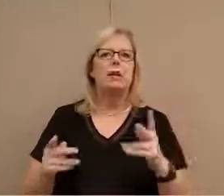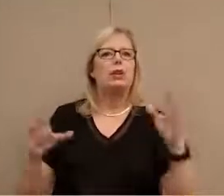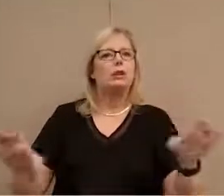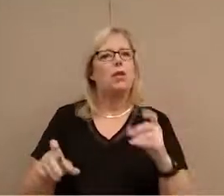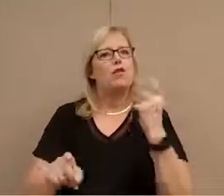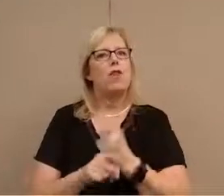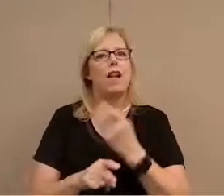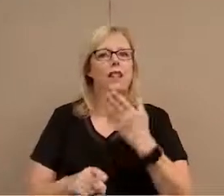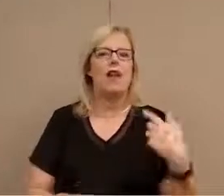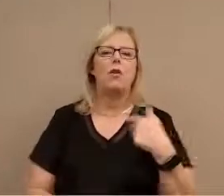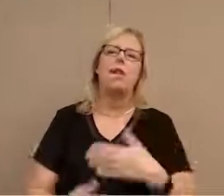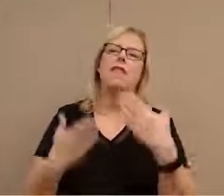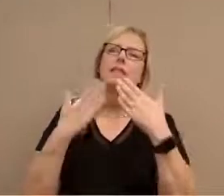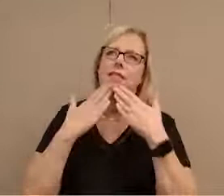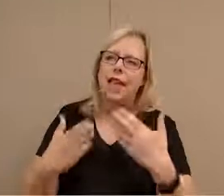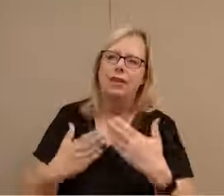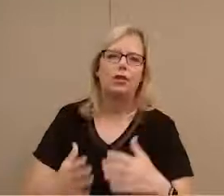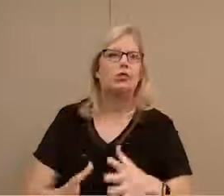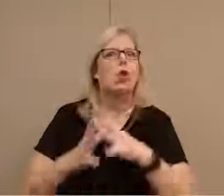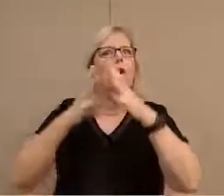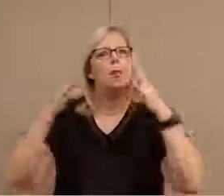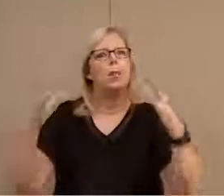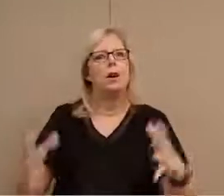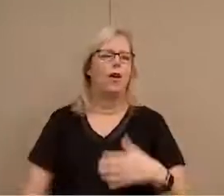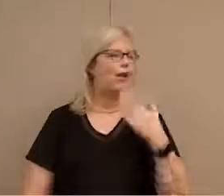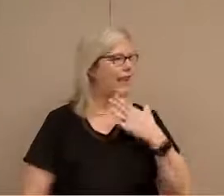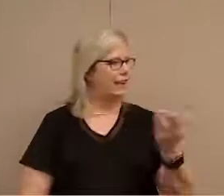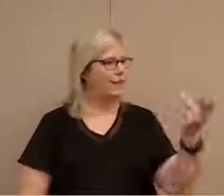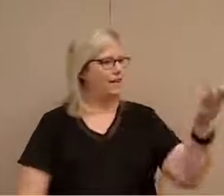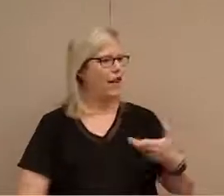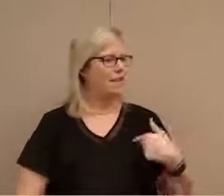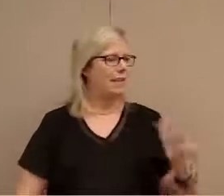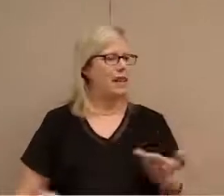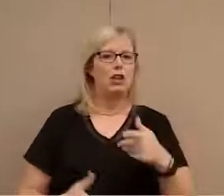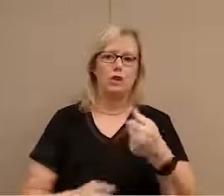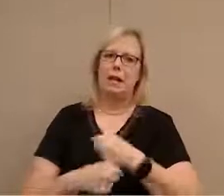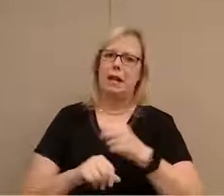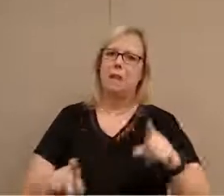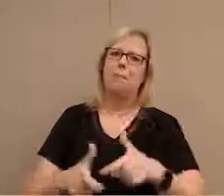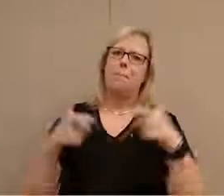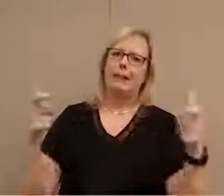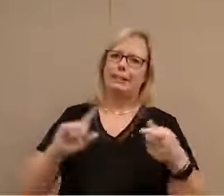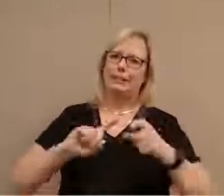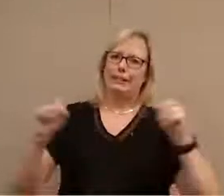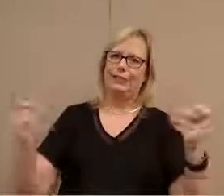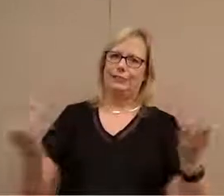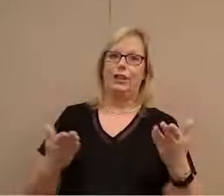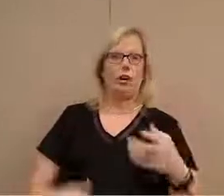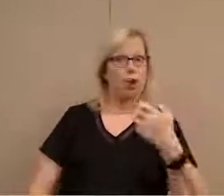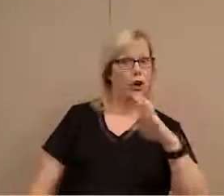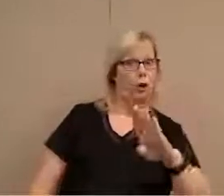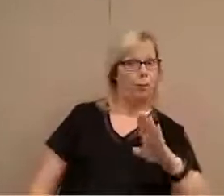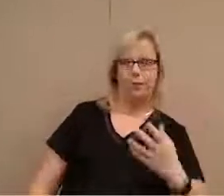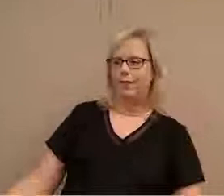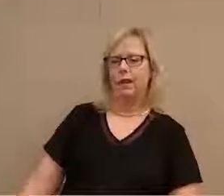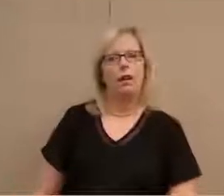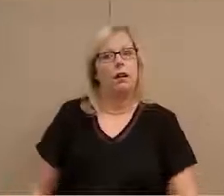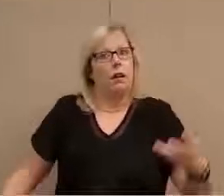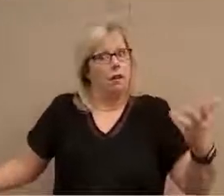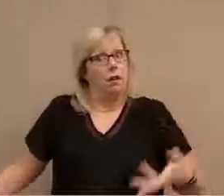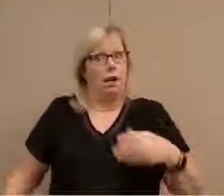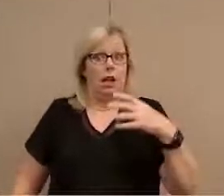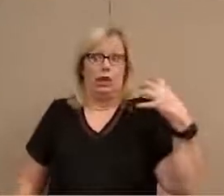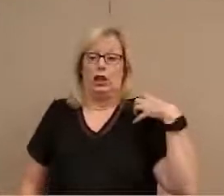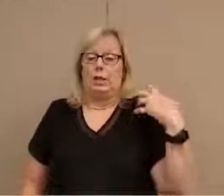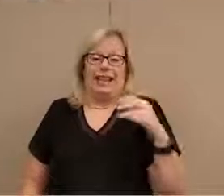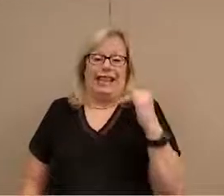right things, and we really thank you for it. You really, Thank you for having me here. made a big difference. Thank you. Herb? Well, Chairman, if